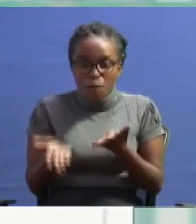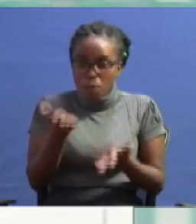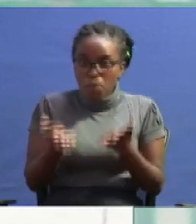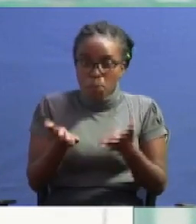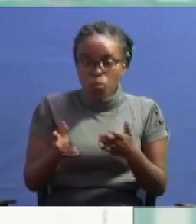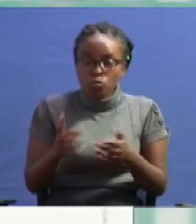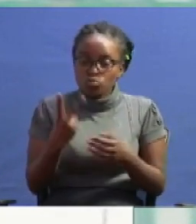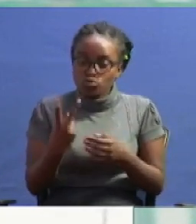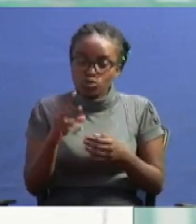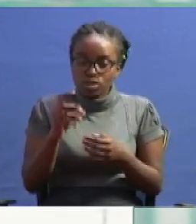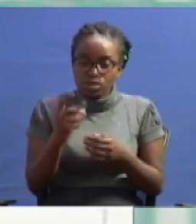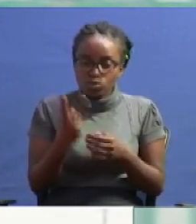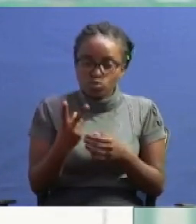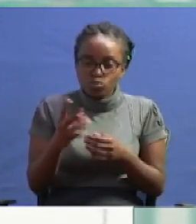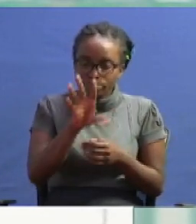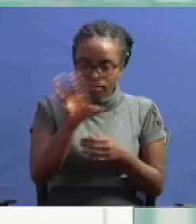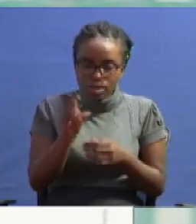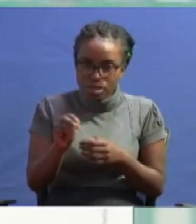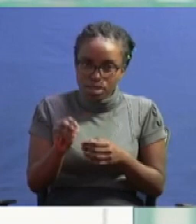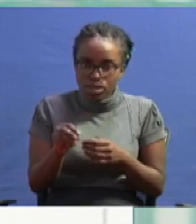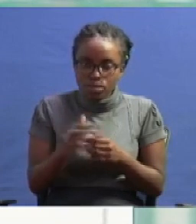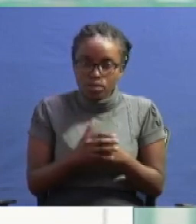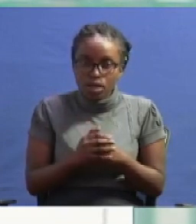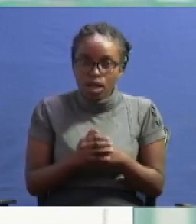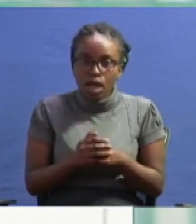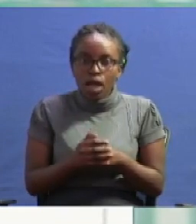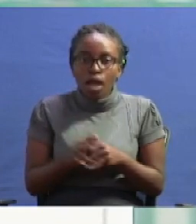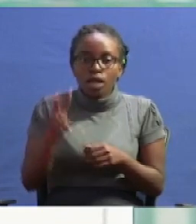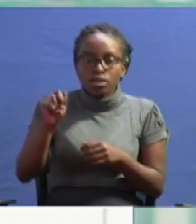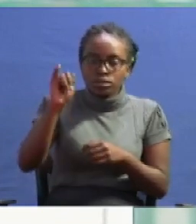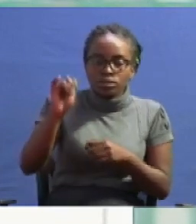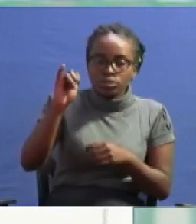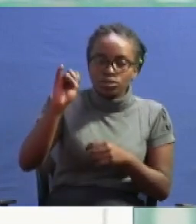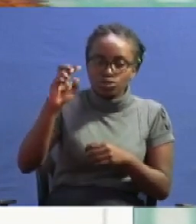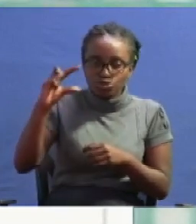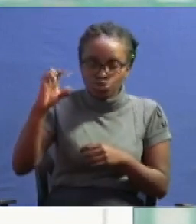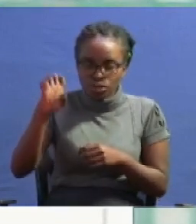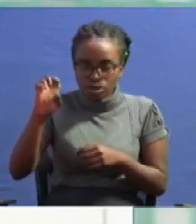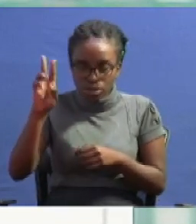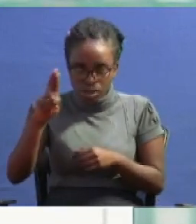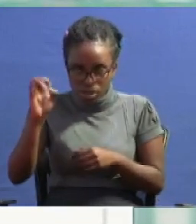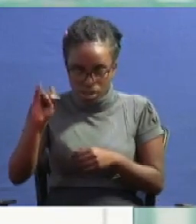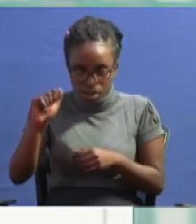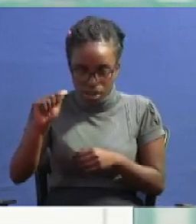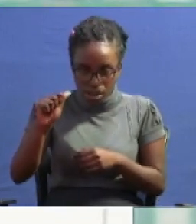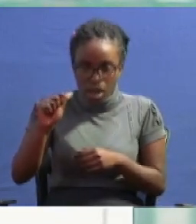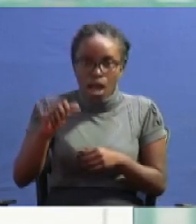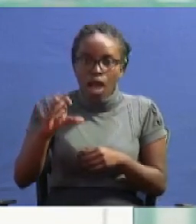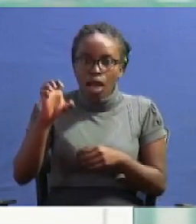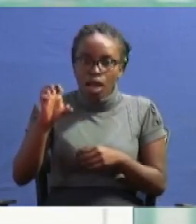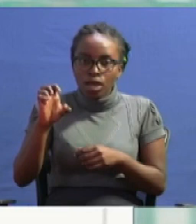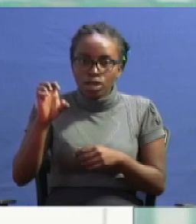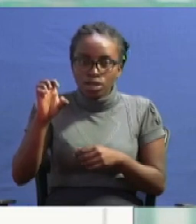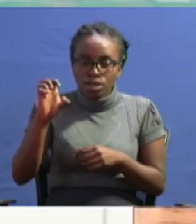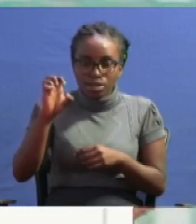But look at an economy like Nigeria, an economy like Ethiopia and Egypt. Those countries, when you look at their GDP to